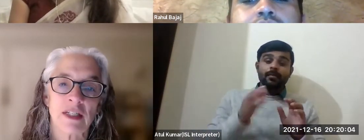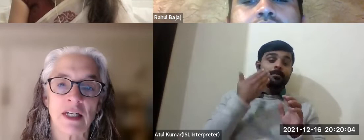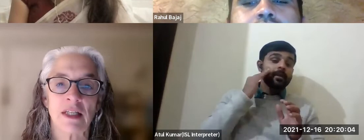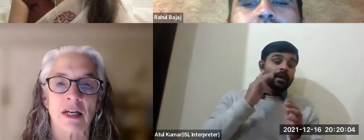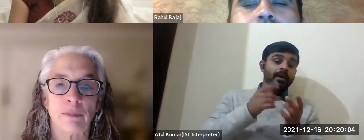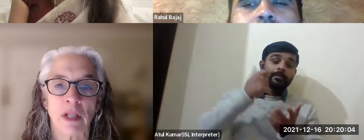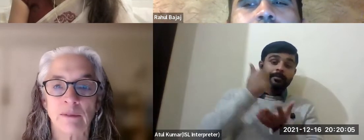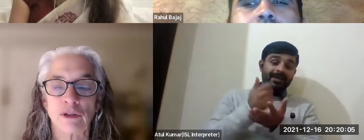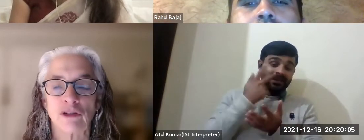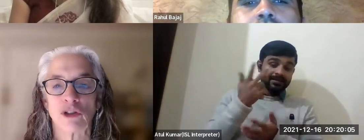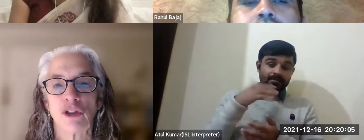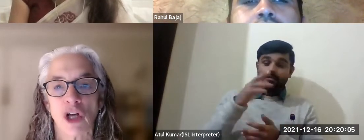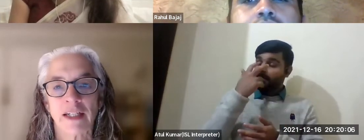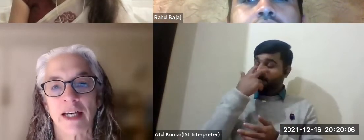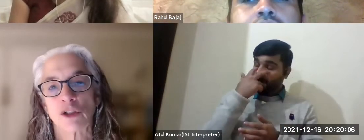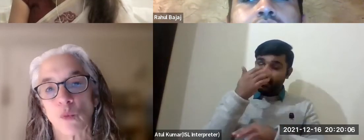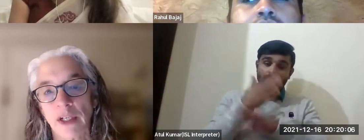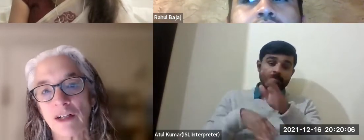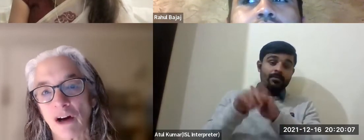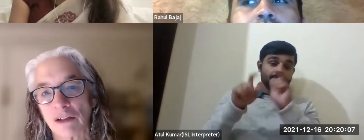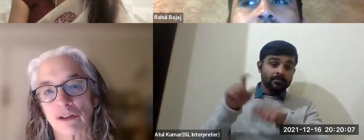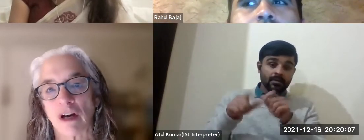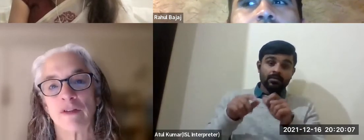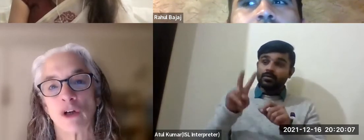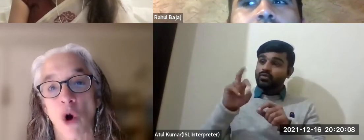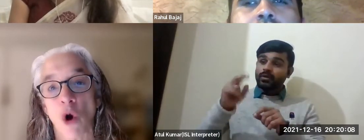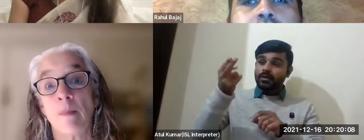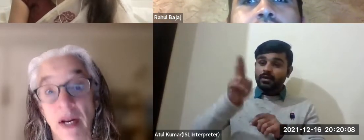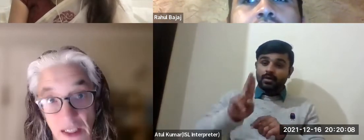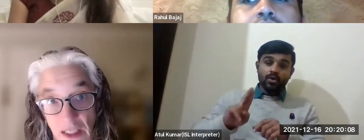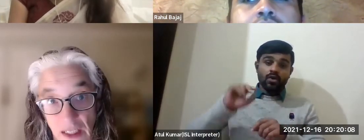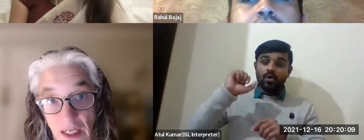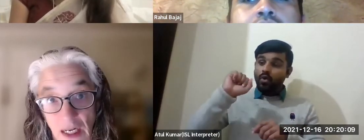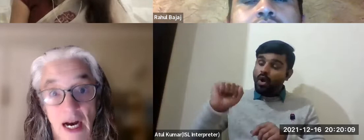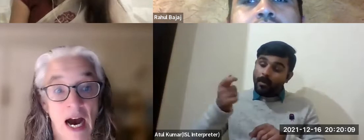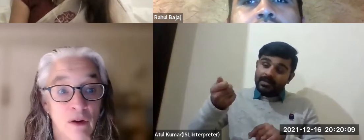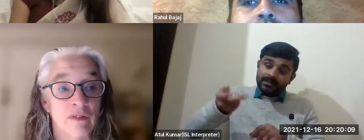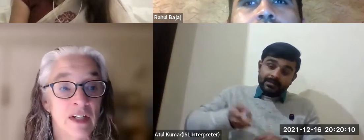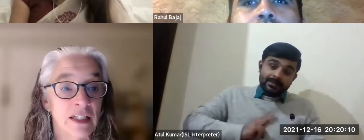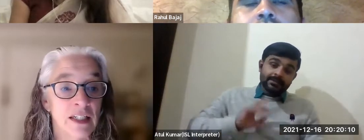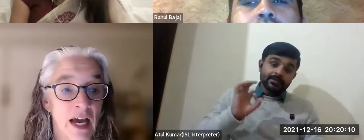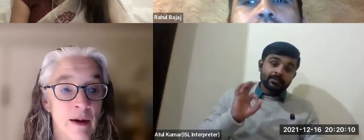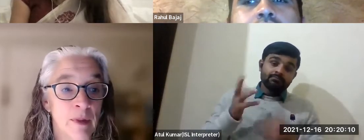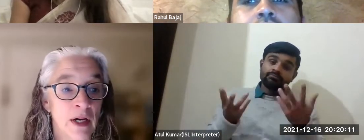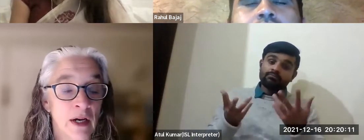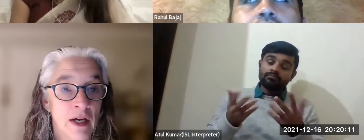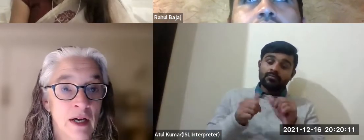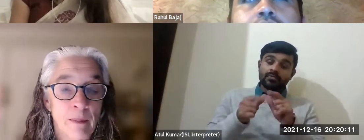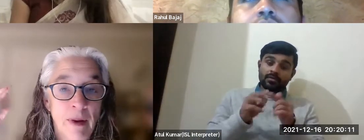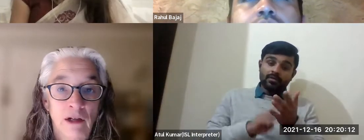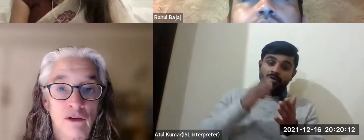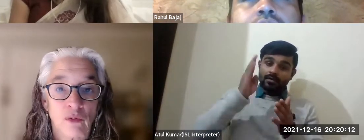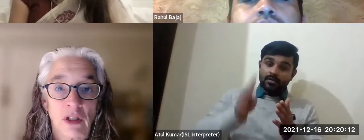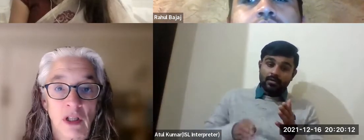could see that a blind person could not get $20 of their own money out of an ATM, Yeah.